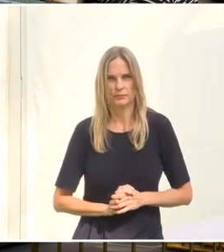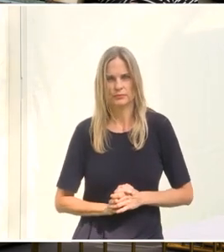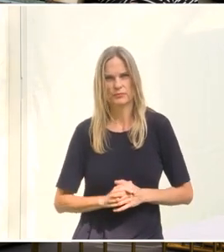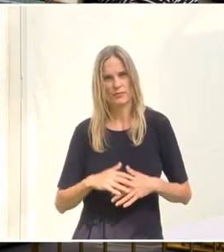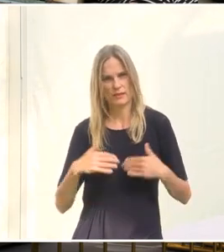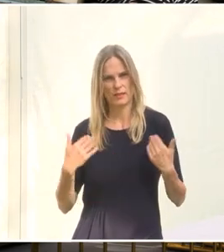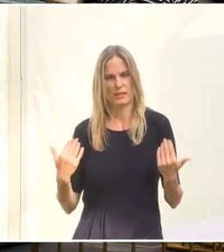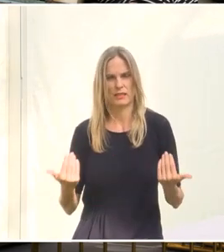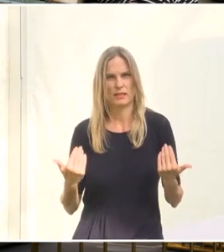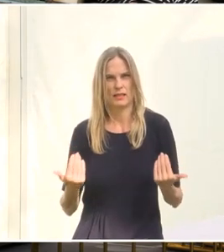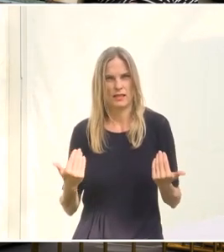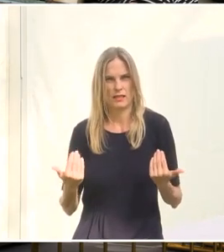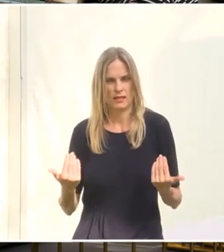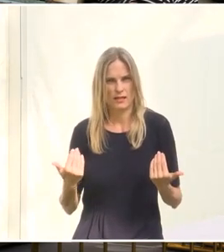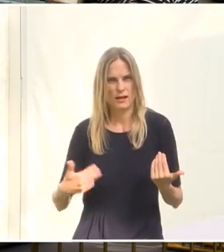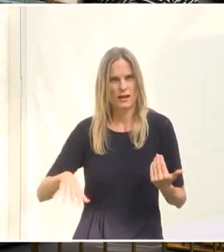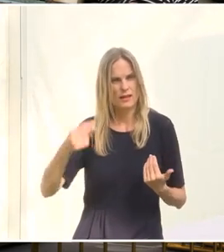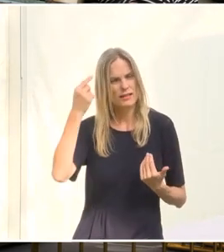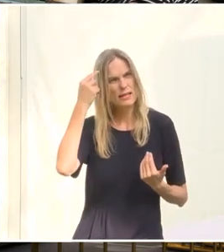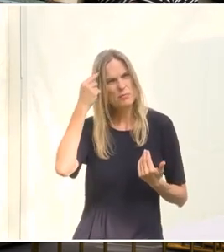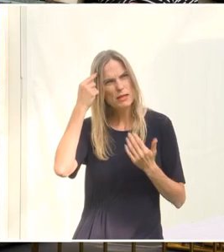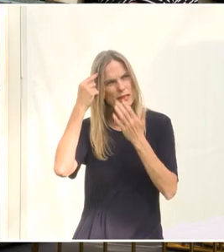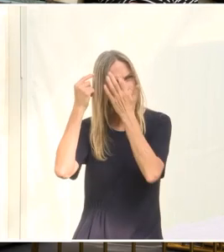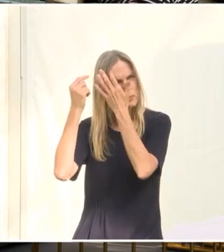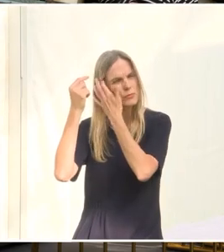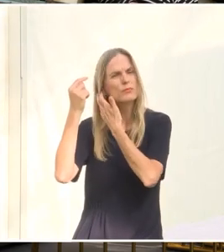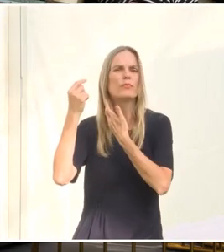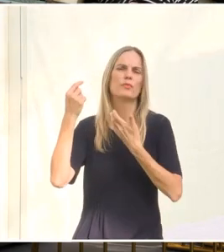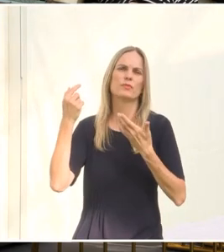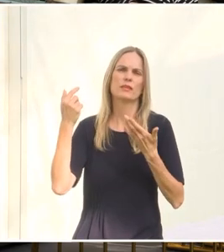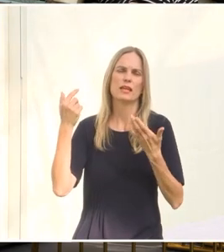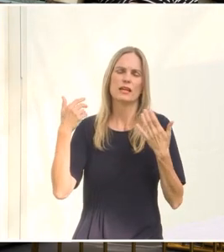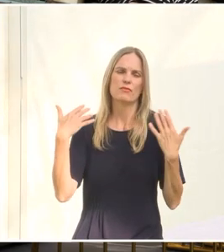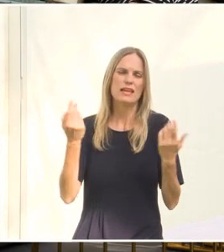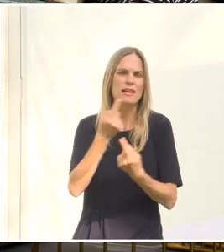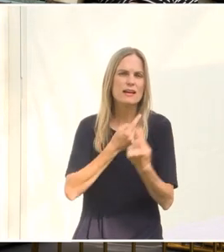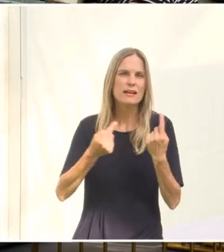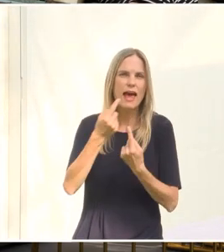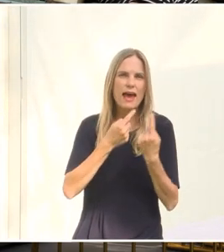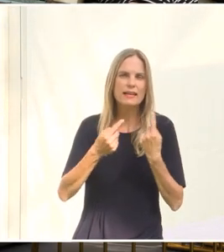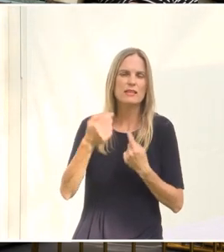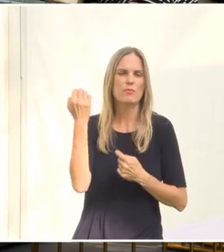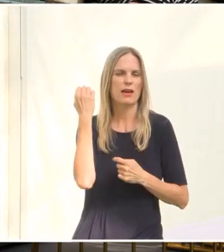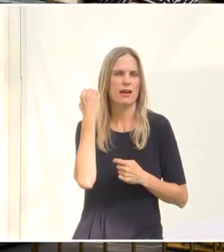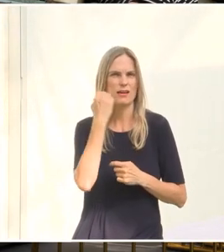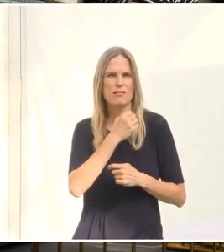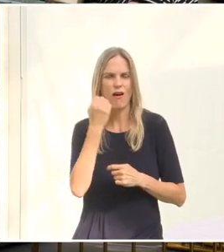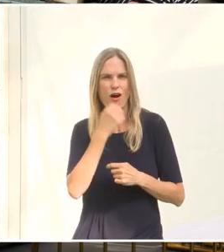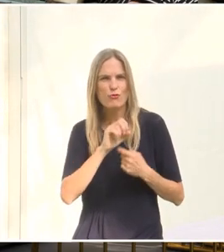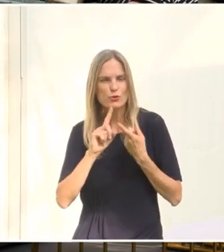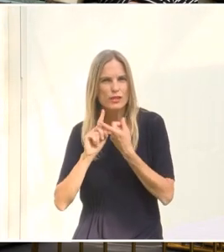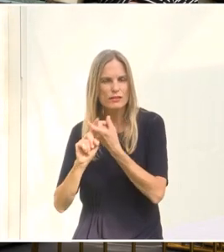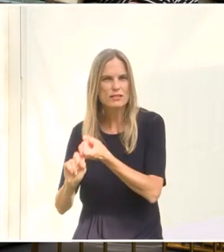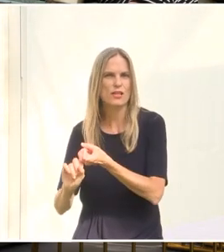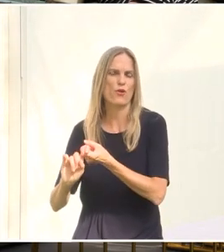because now you're all thinking very locally, that we're talking about nation states, and